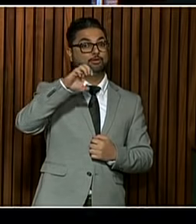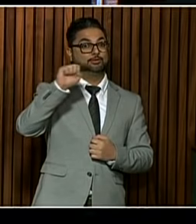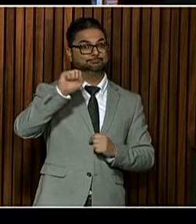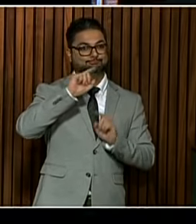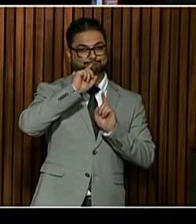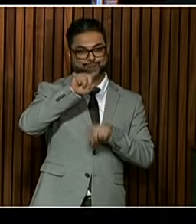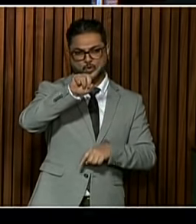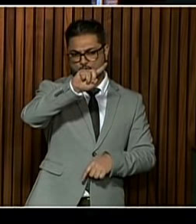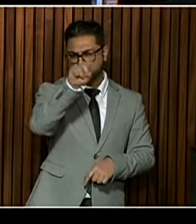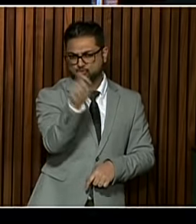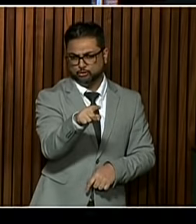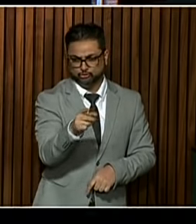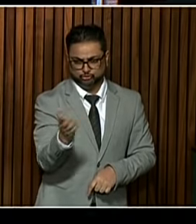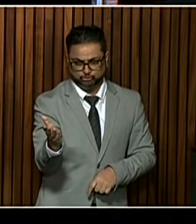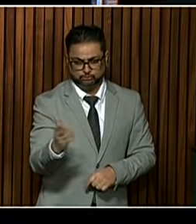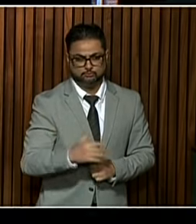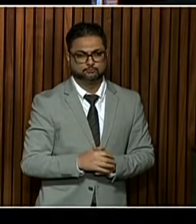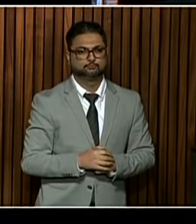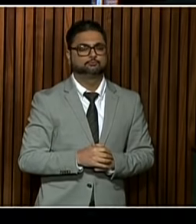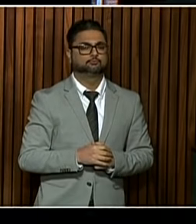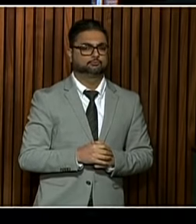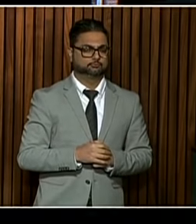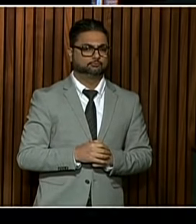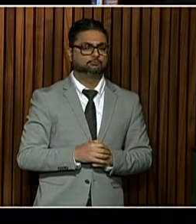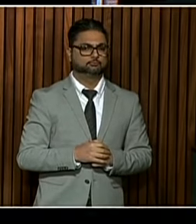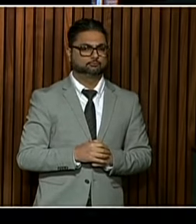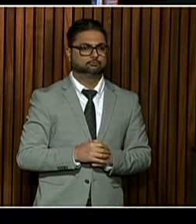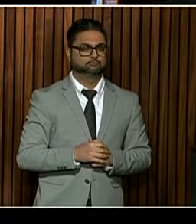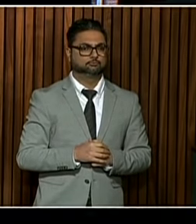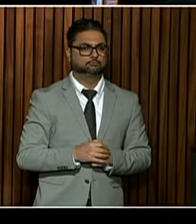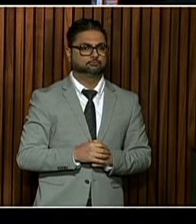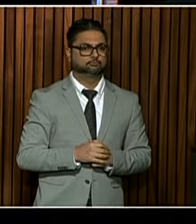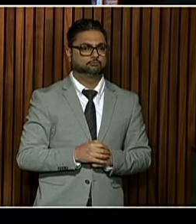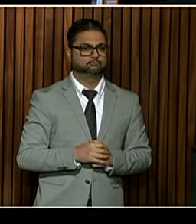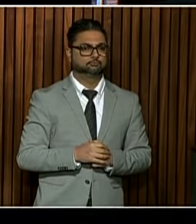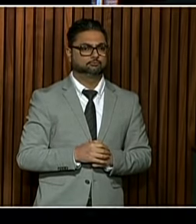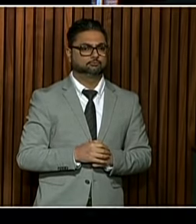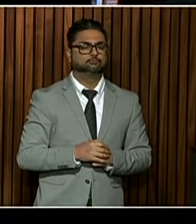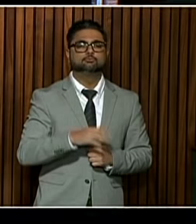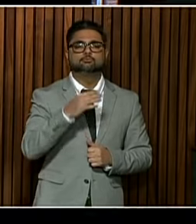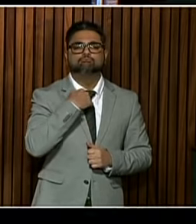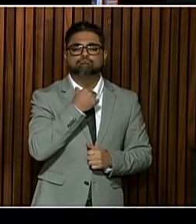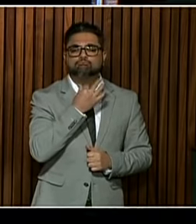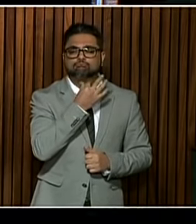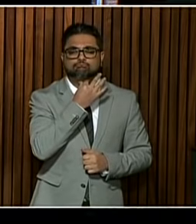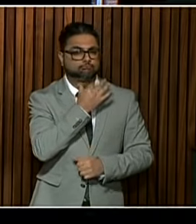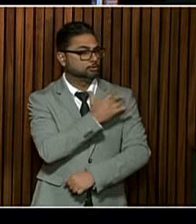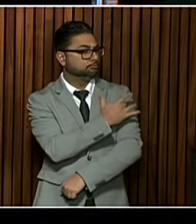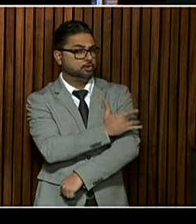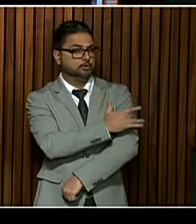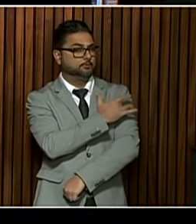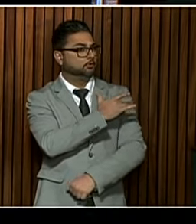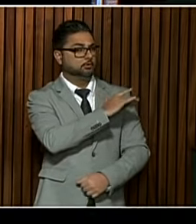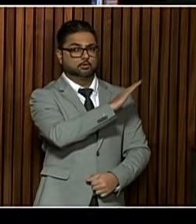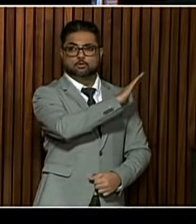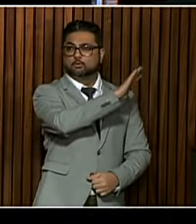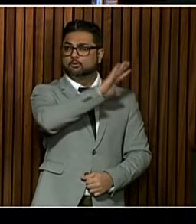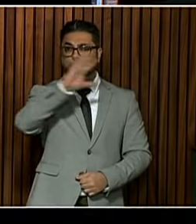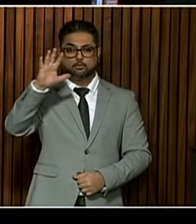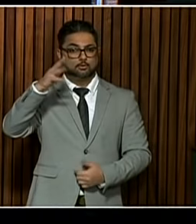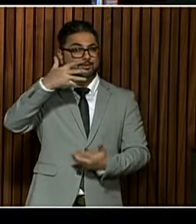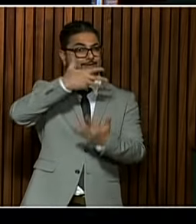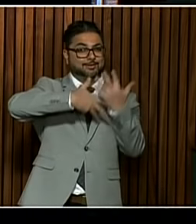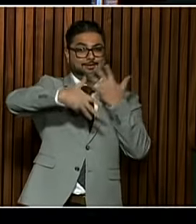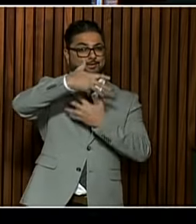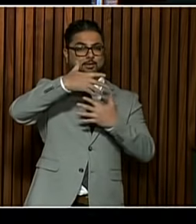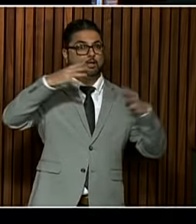Hi there. The province has announced that they want to reduce gatherings to just 5 people eventually. And I wanted to ask if this would have